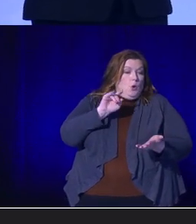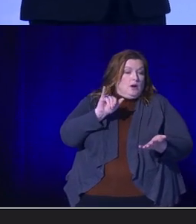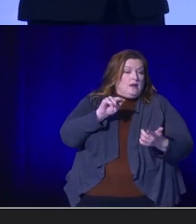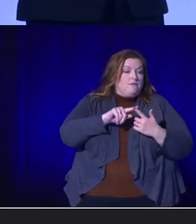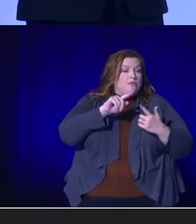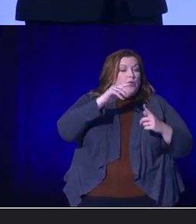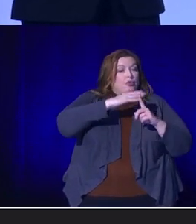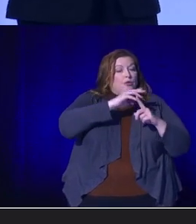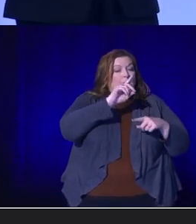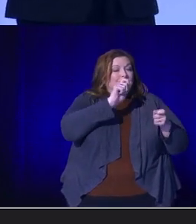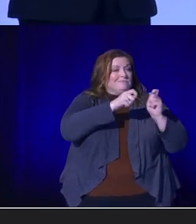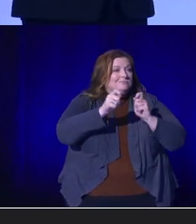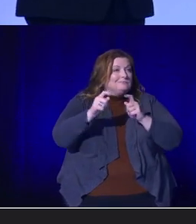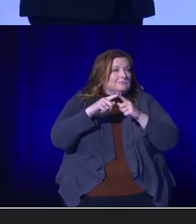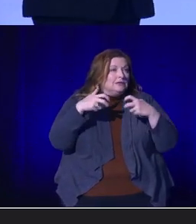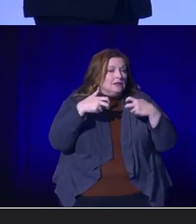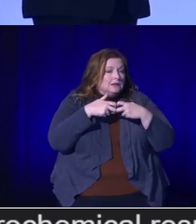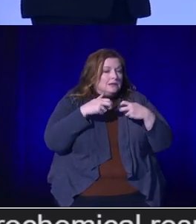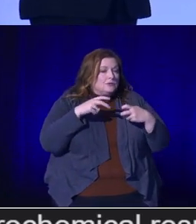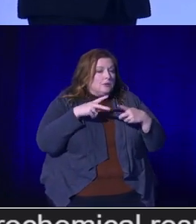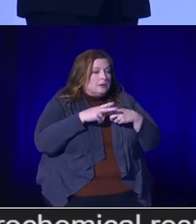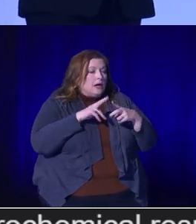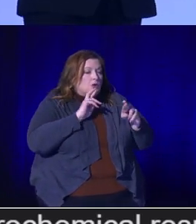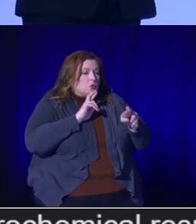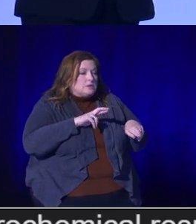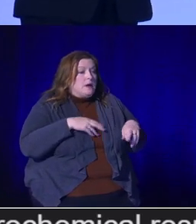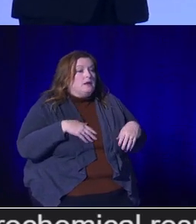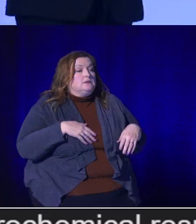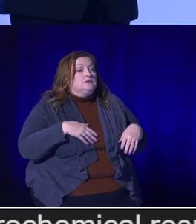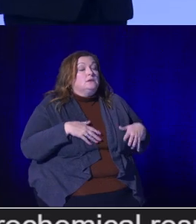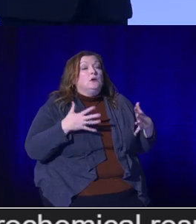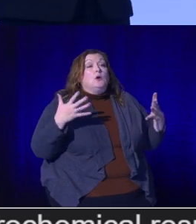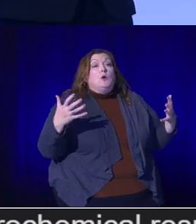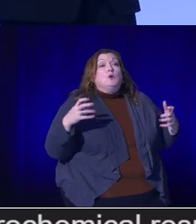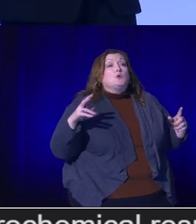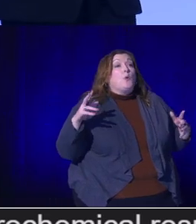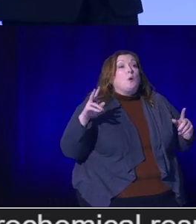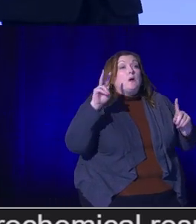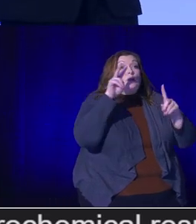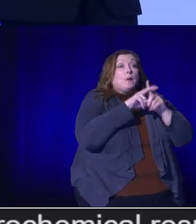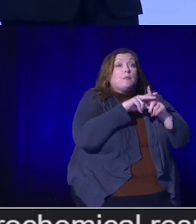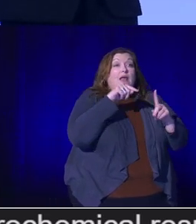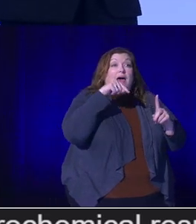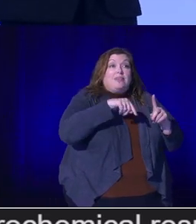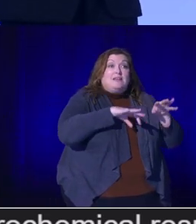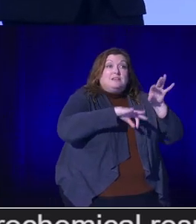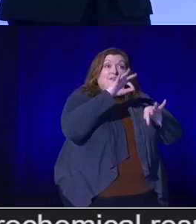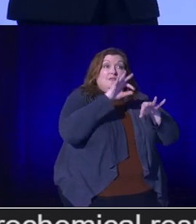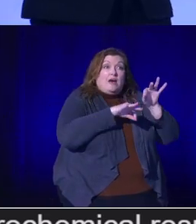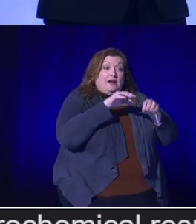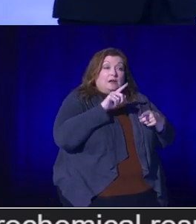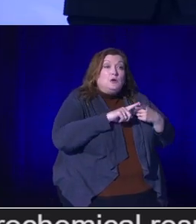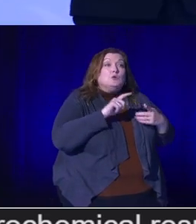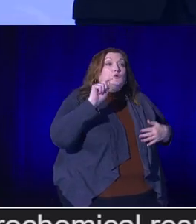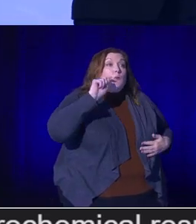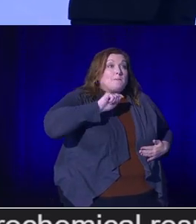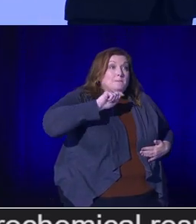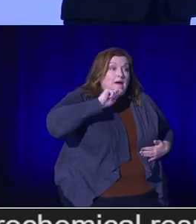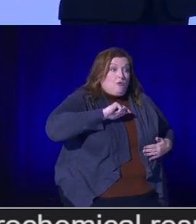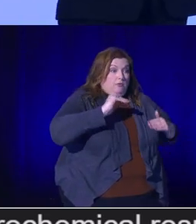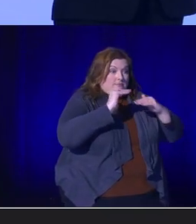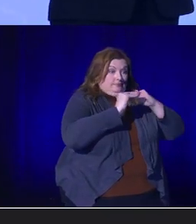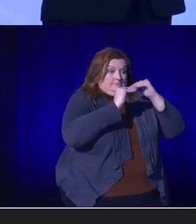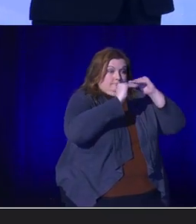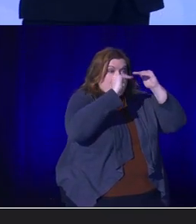gradients. So we were interested in applying this finding to intentionally plate lithium metal. So I showed you